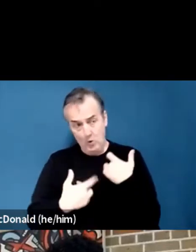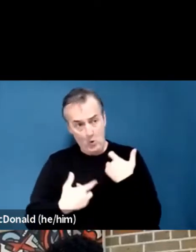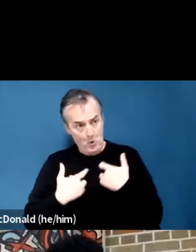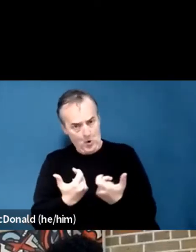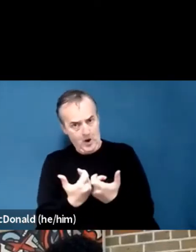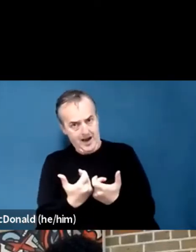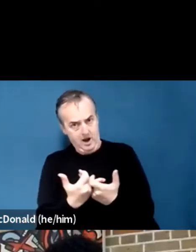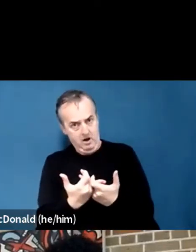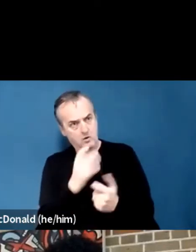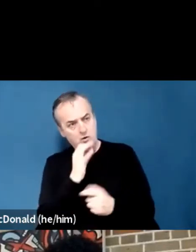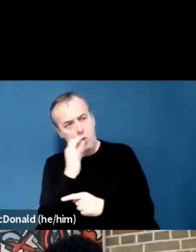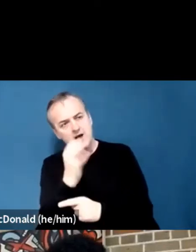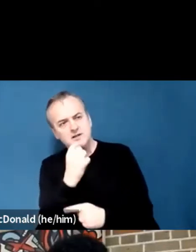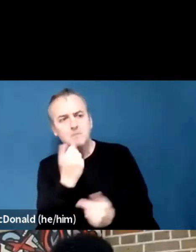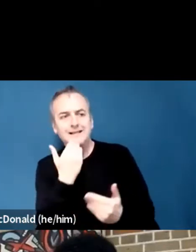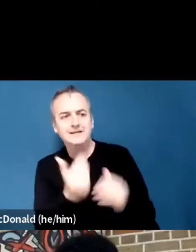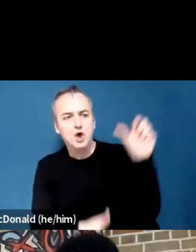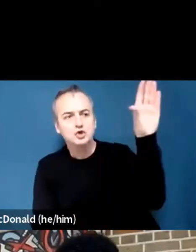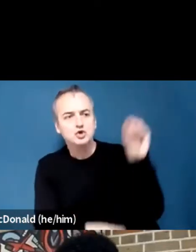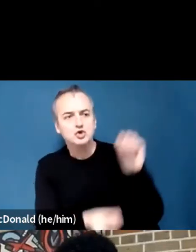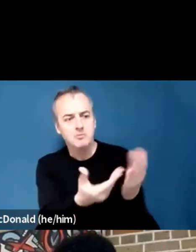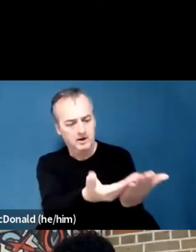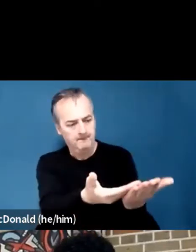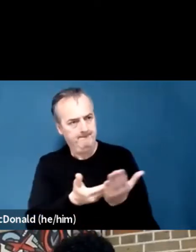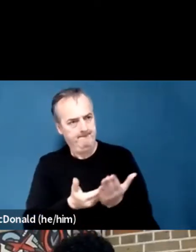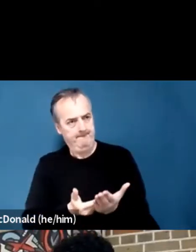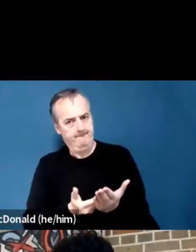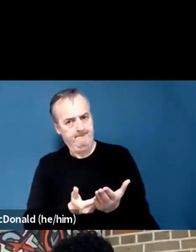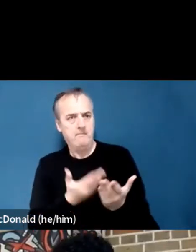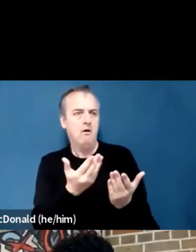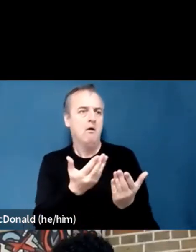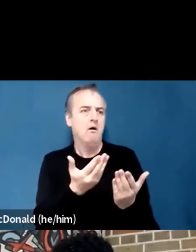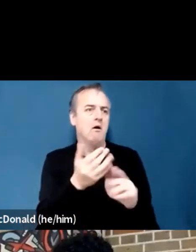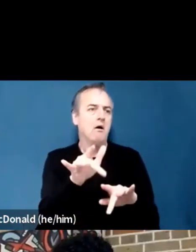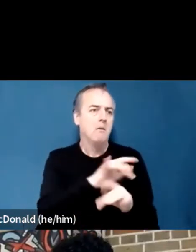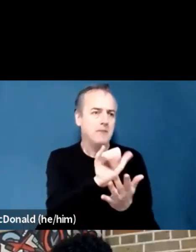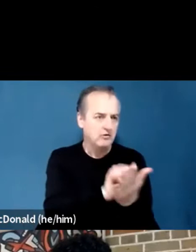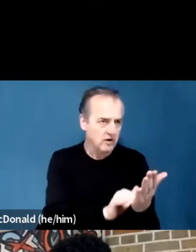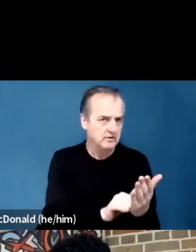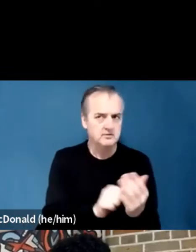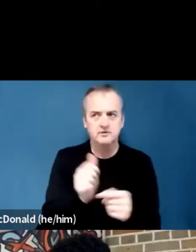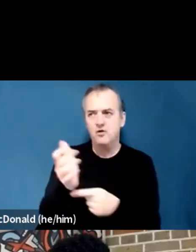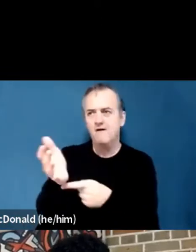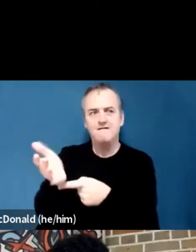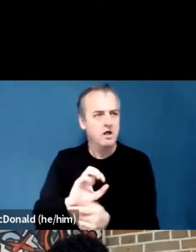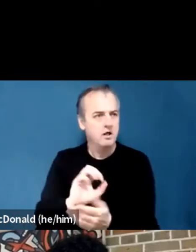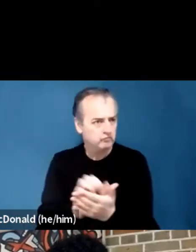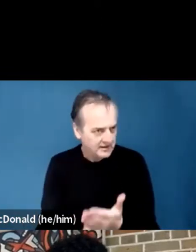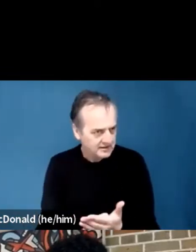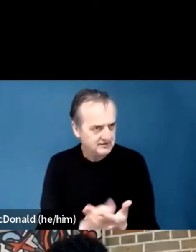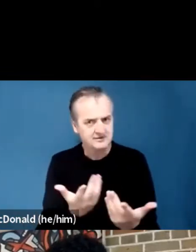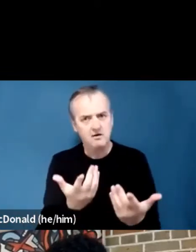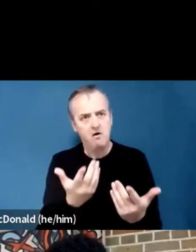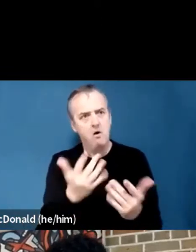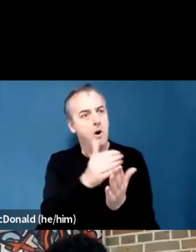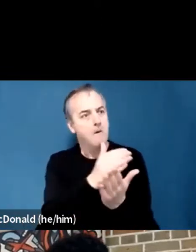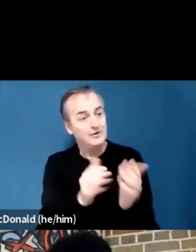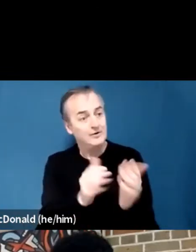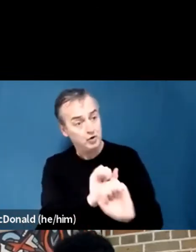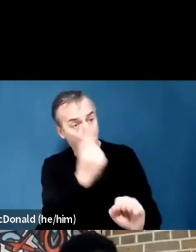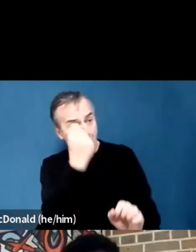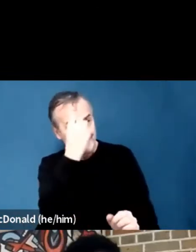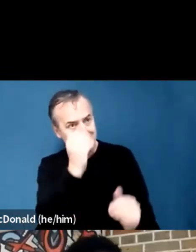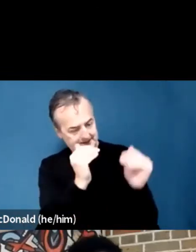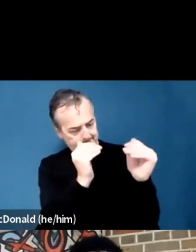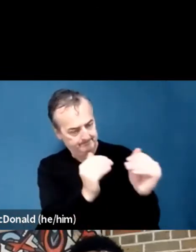about asking playwrights and poets and writers and screenwriters to put their ideas on the page